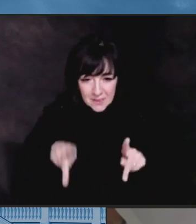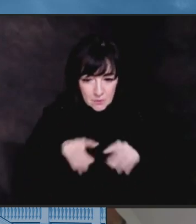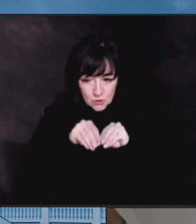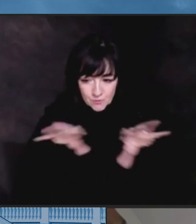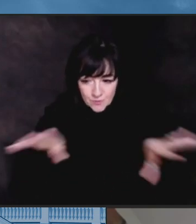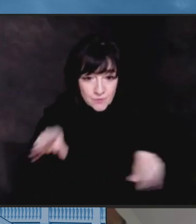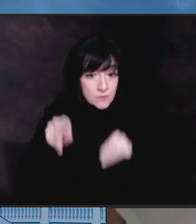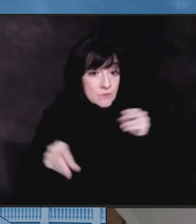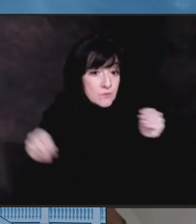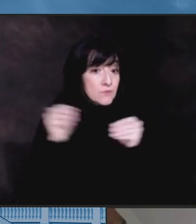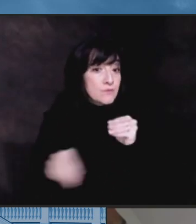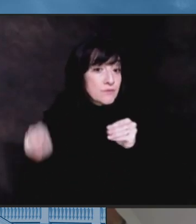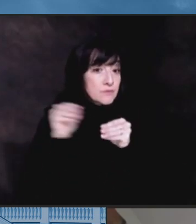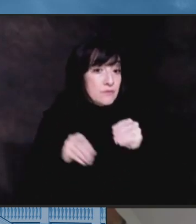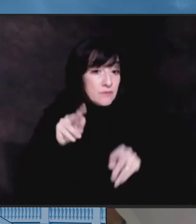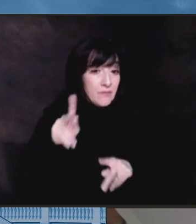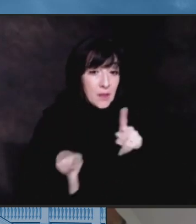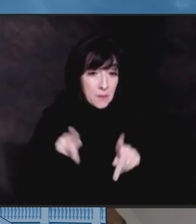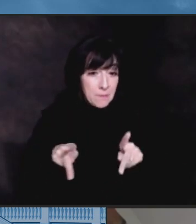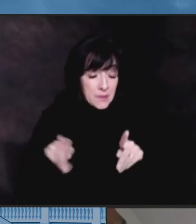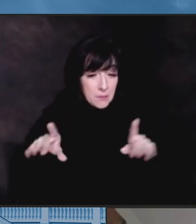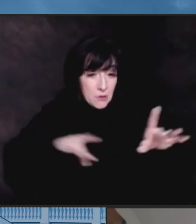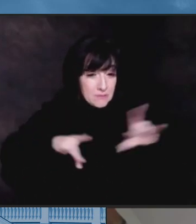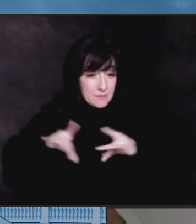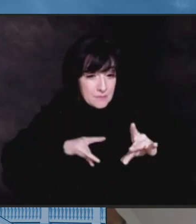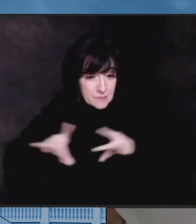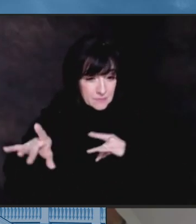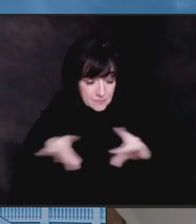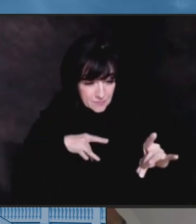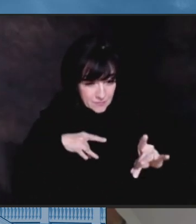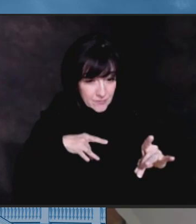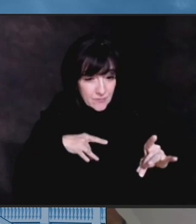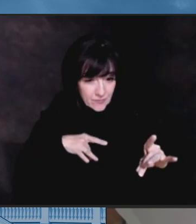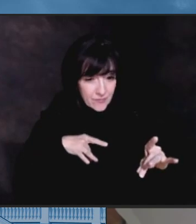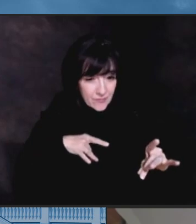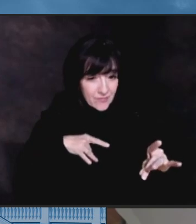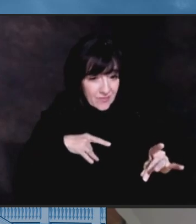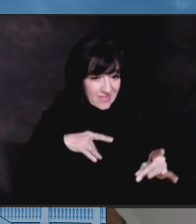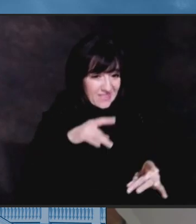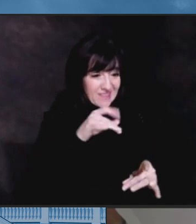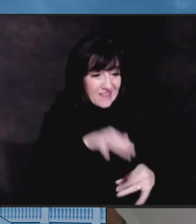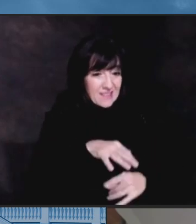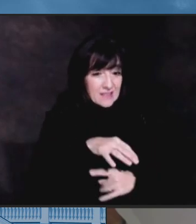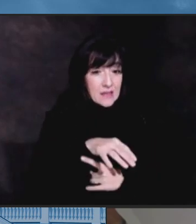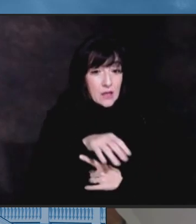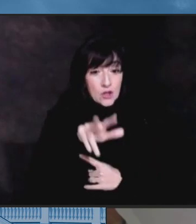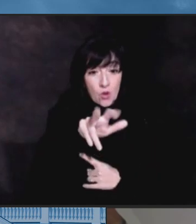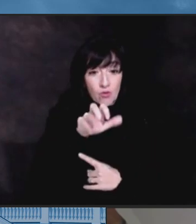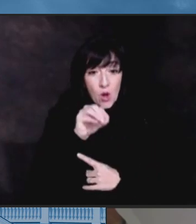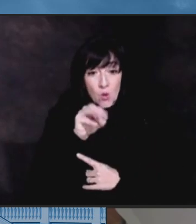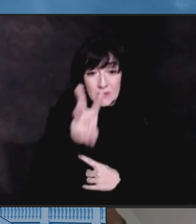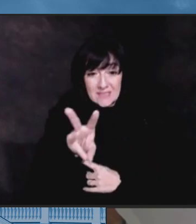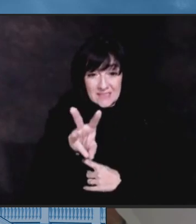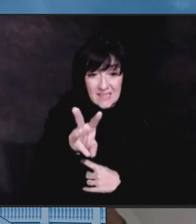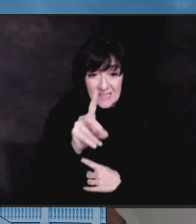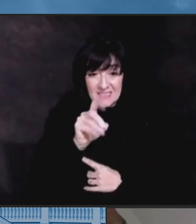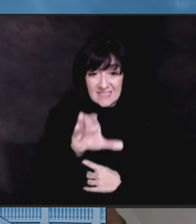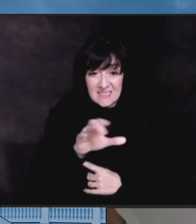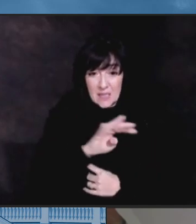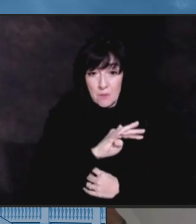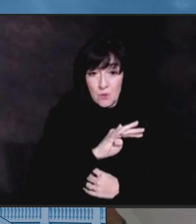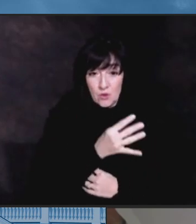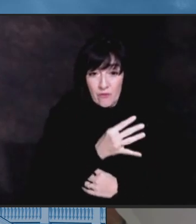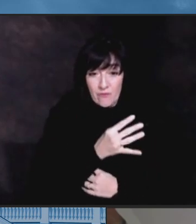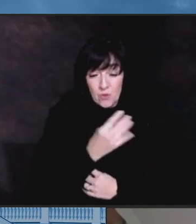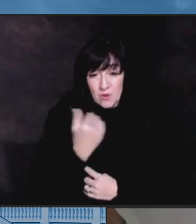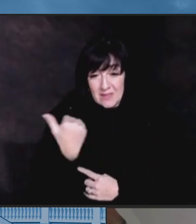at 107 people hospitalized to December the 4th, where we had 306, and just in the last couple of